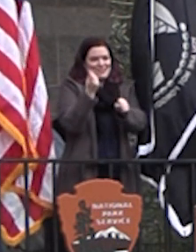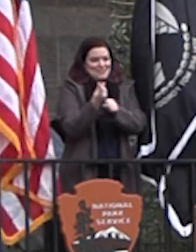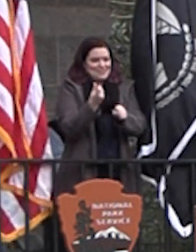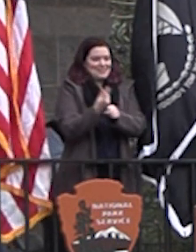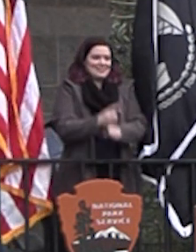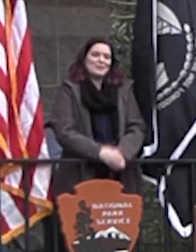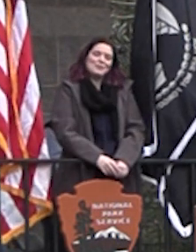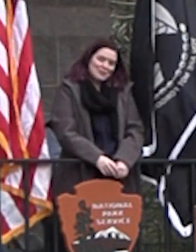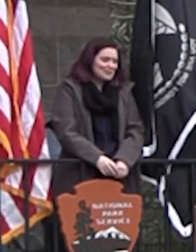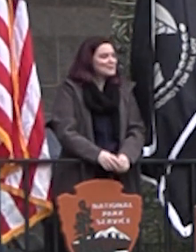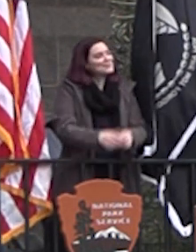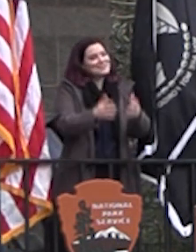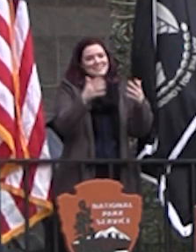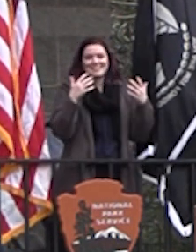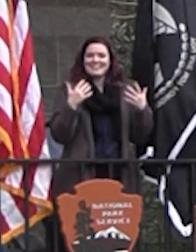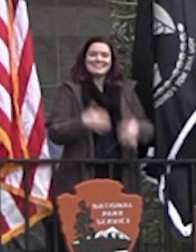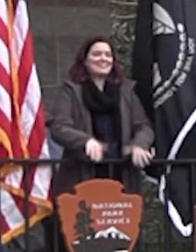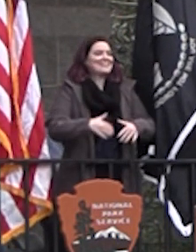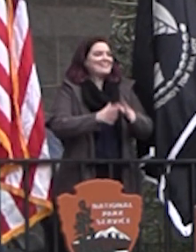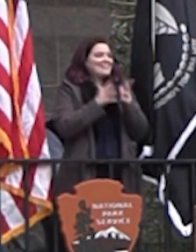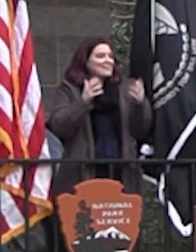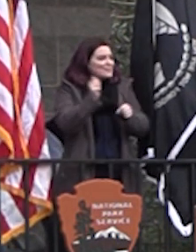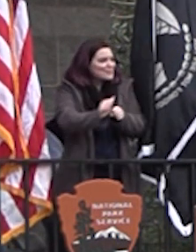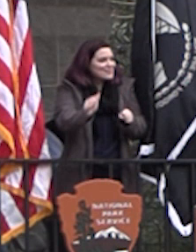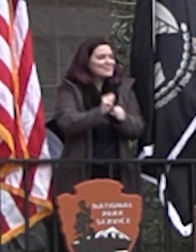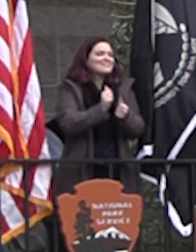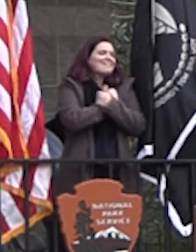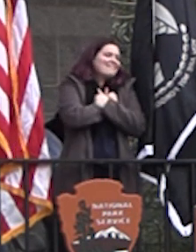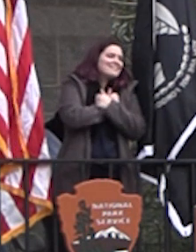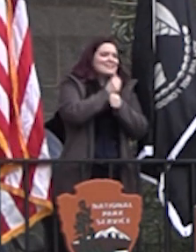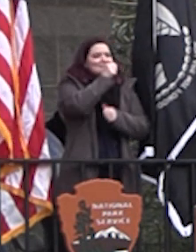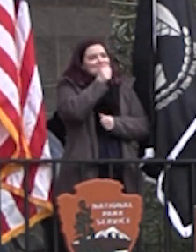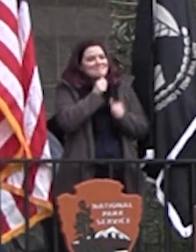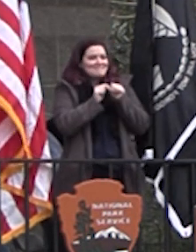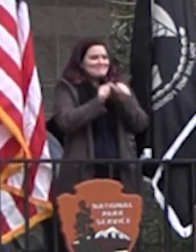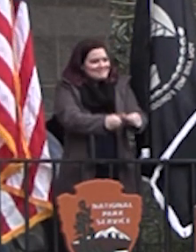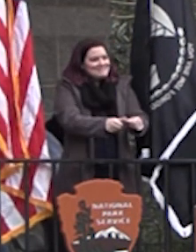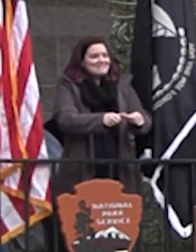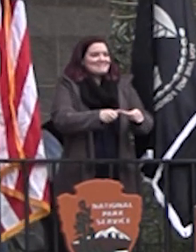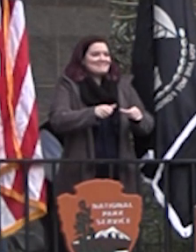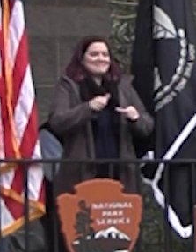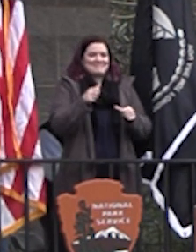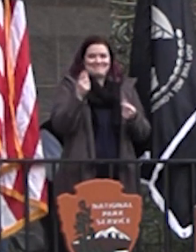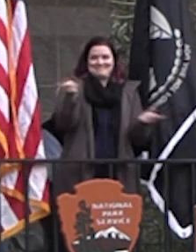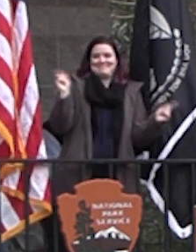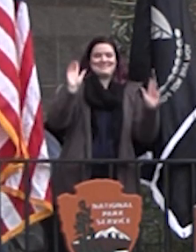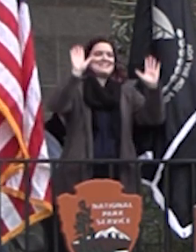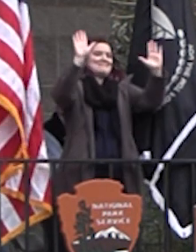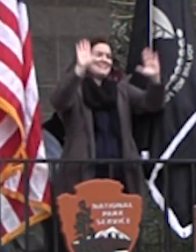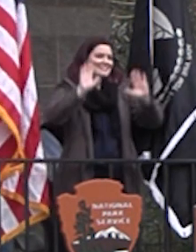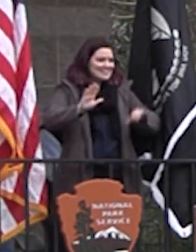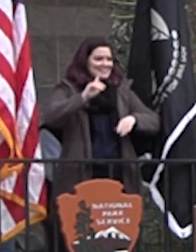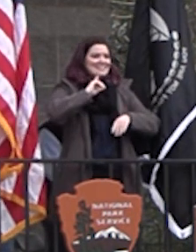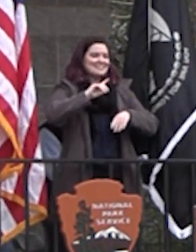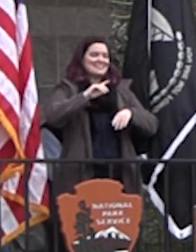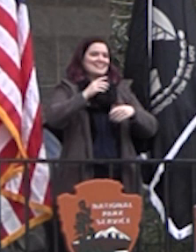It's a lot of work, it's a lot of love, it's a lot of perseverance. These guys are amazing in getting all